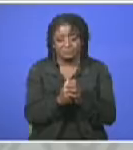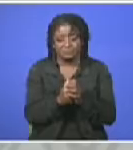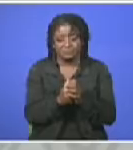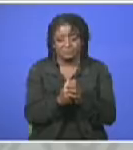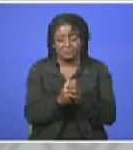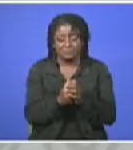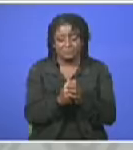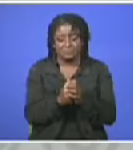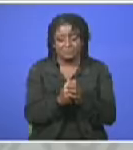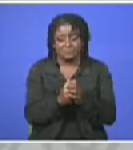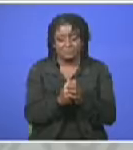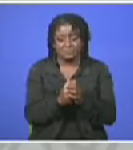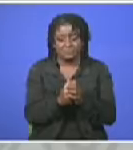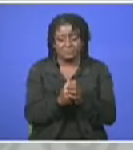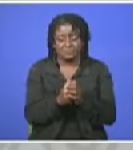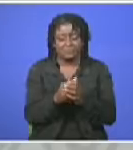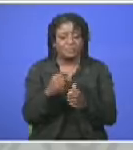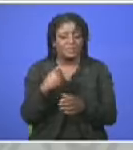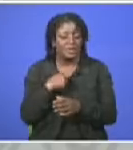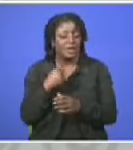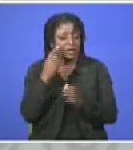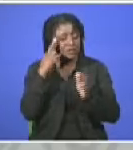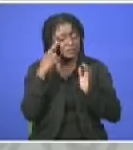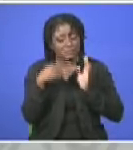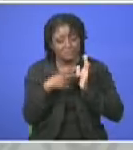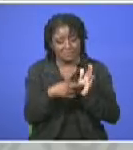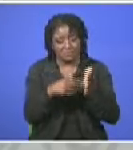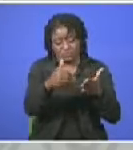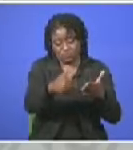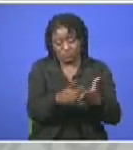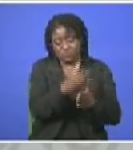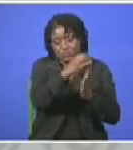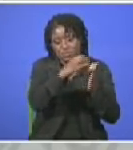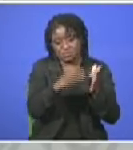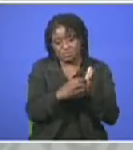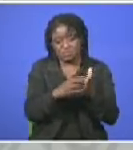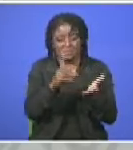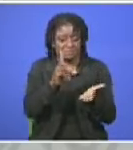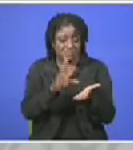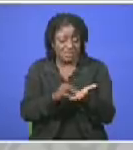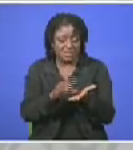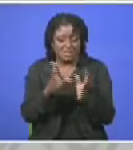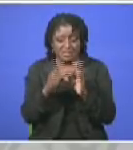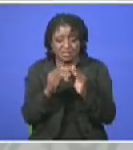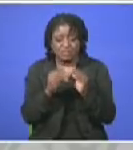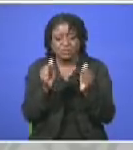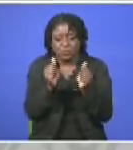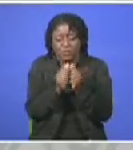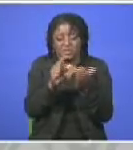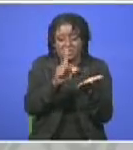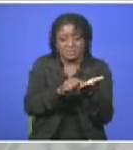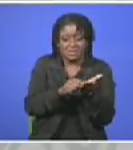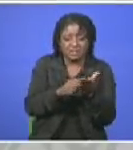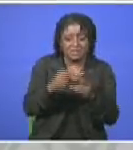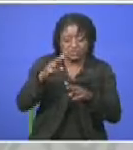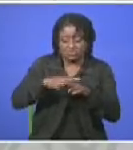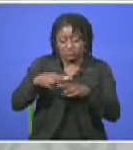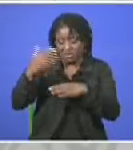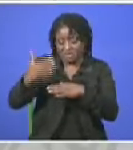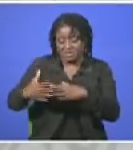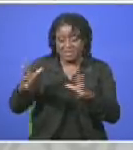I note the new constitution, the meetings with the media, the trackside